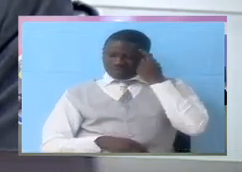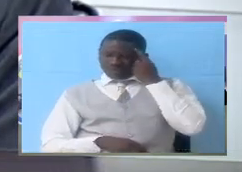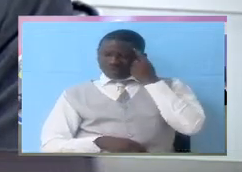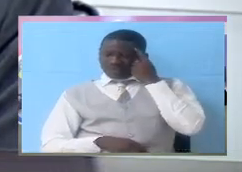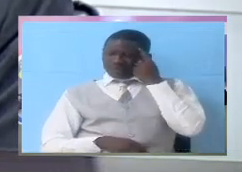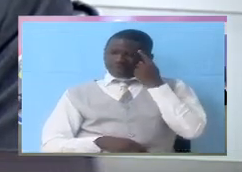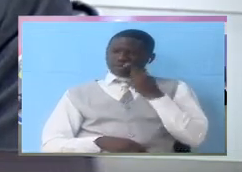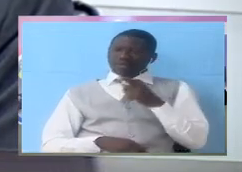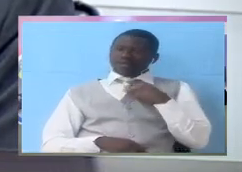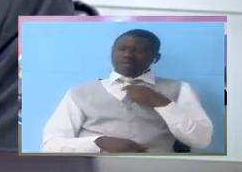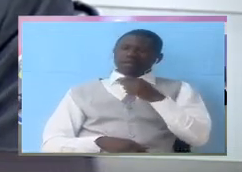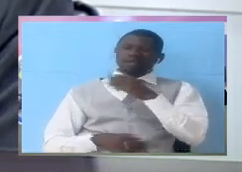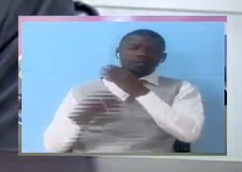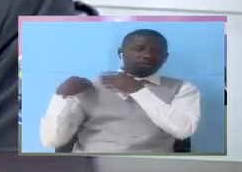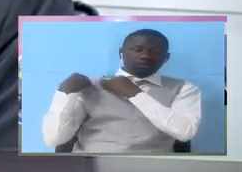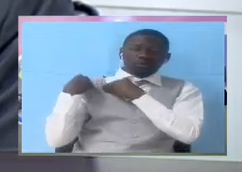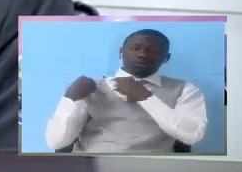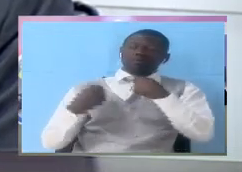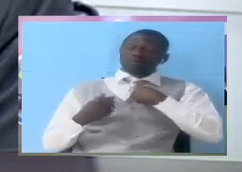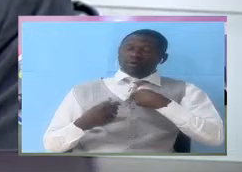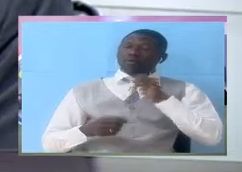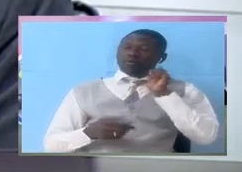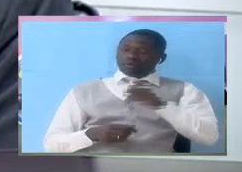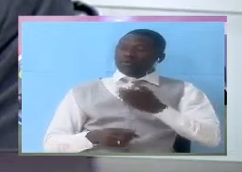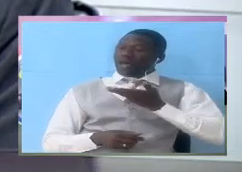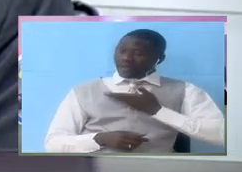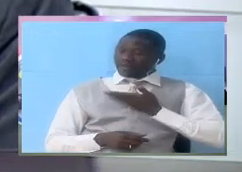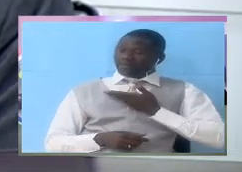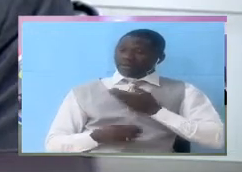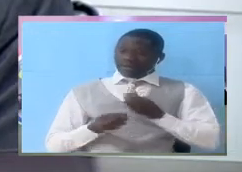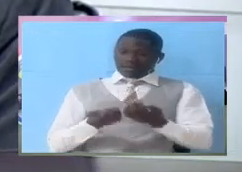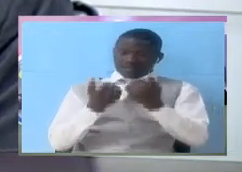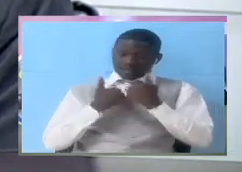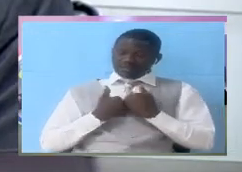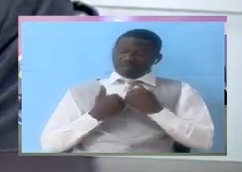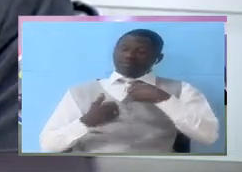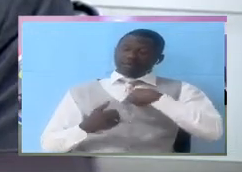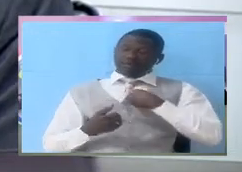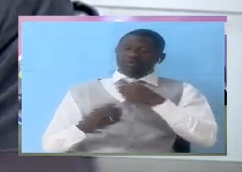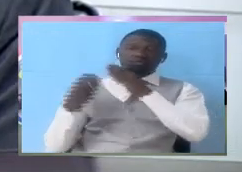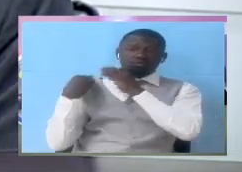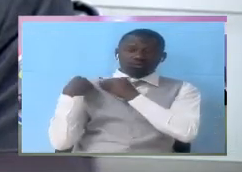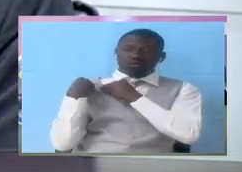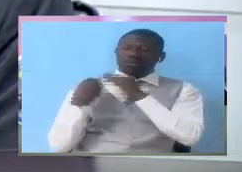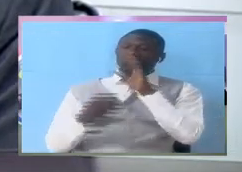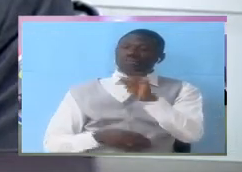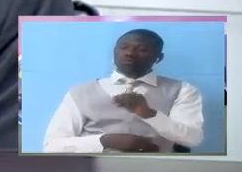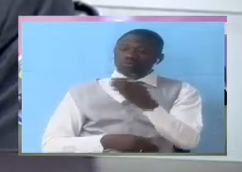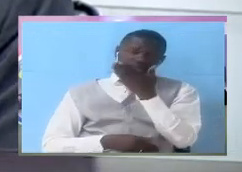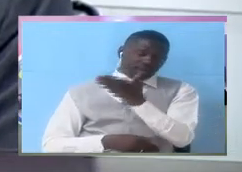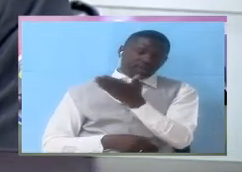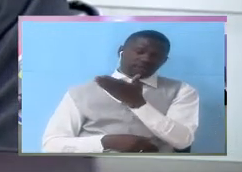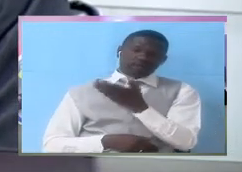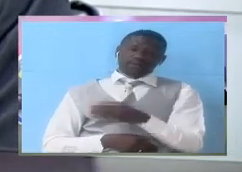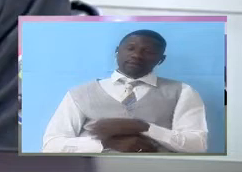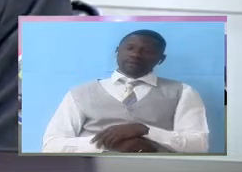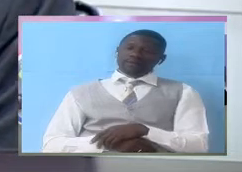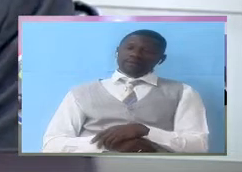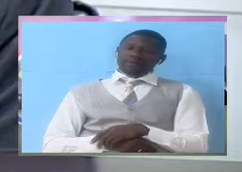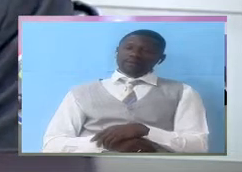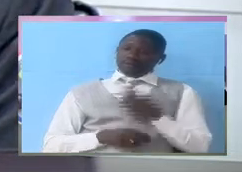that the functions that I was supposed to have been carrying out. Ndax liggéey bi nga xamné ni waron na ko fa def. The